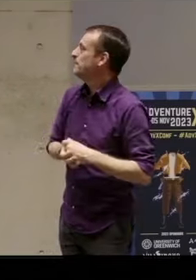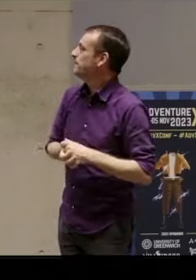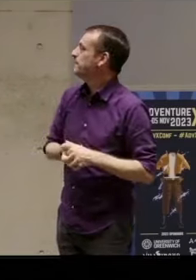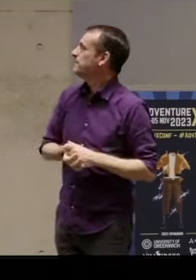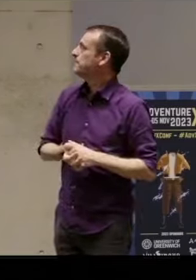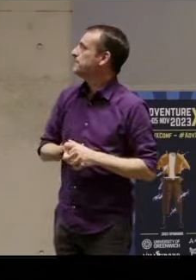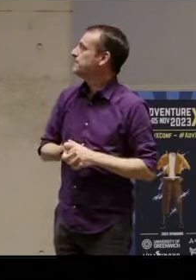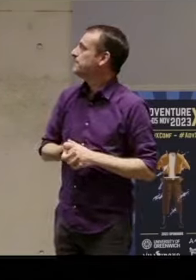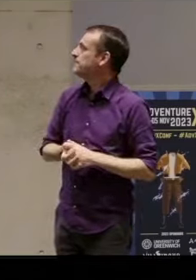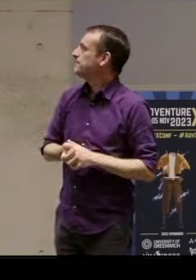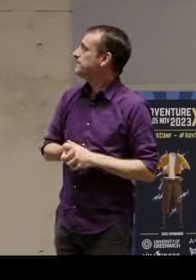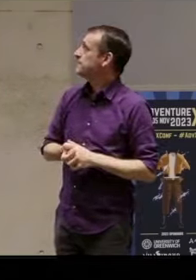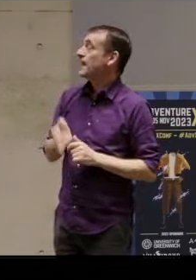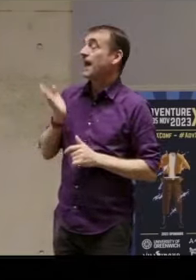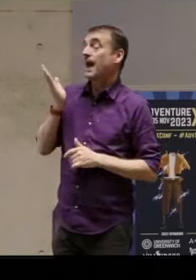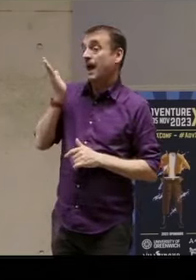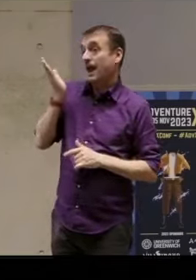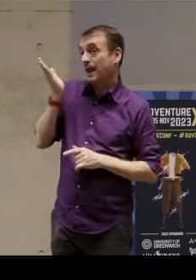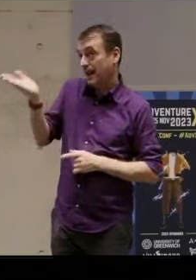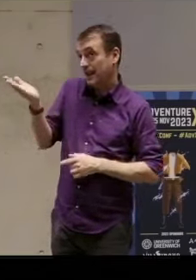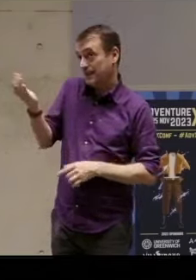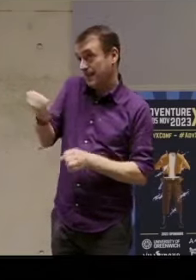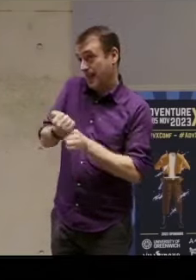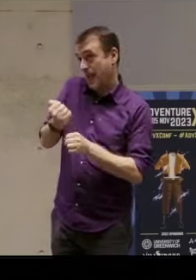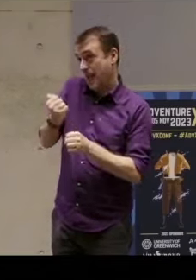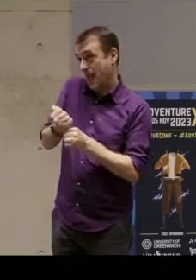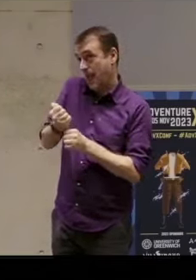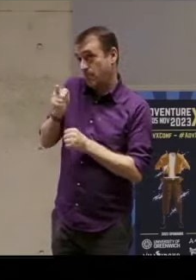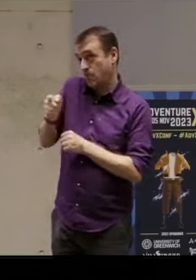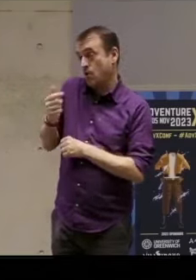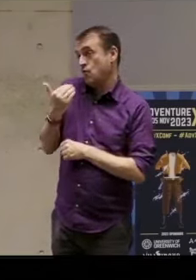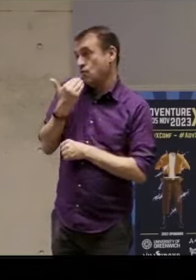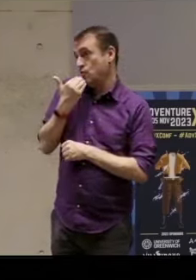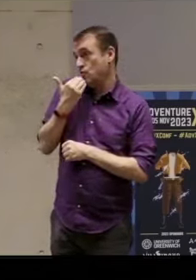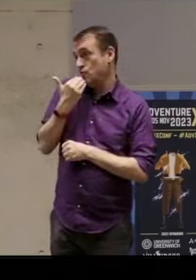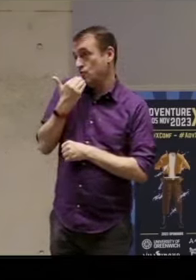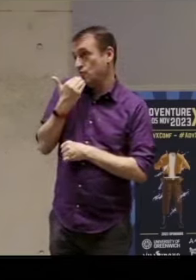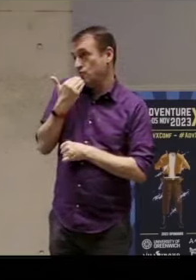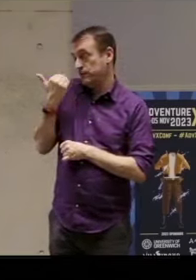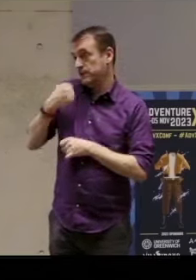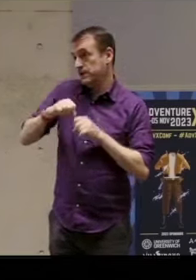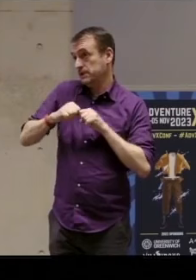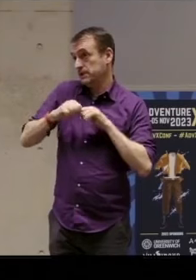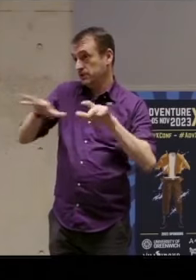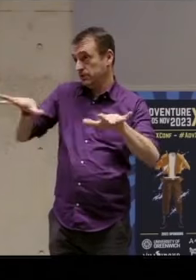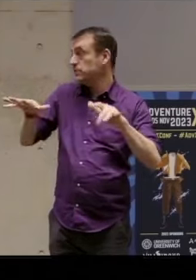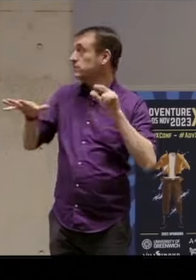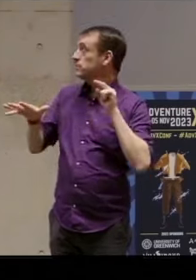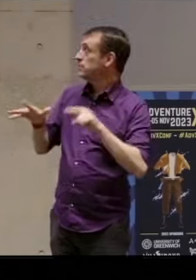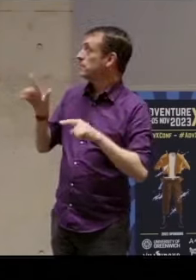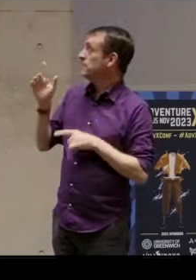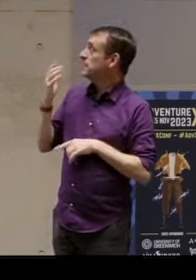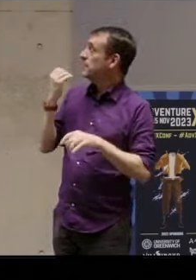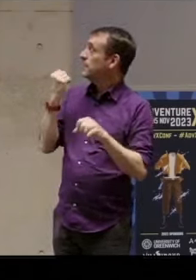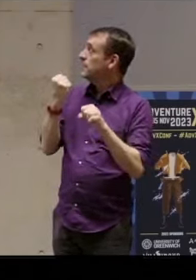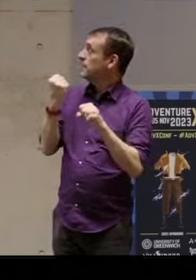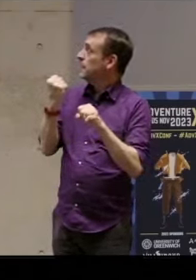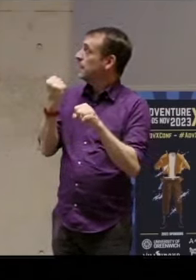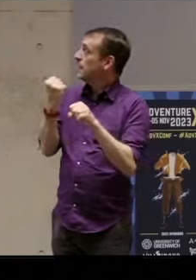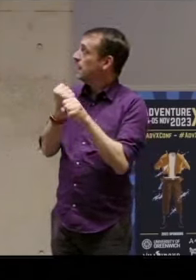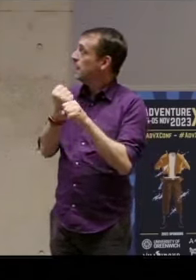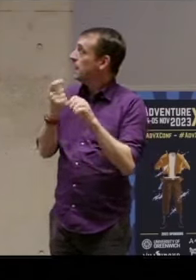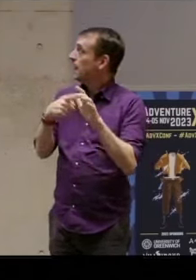And here we come to the game that you have recently watched a short clip. It is Galador, the Prince and the